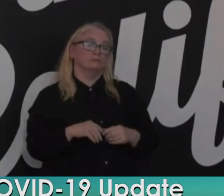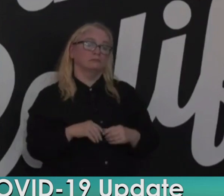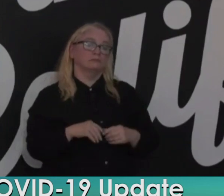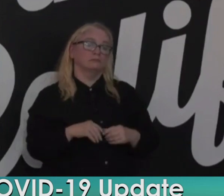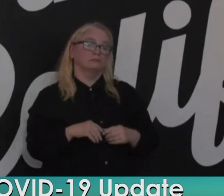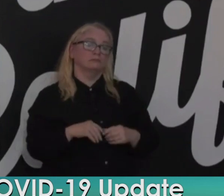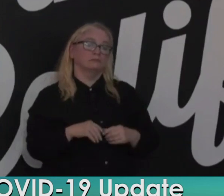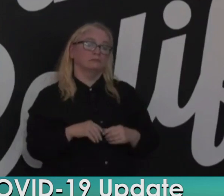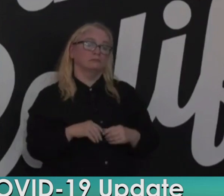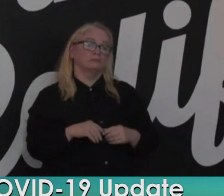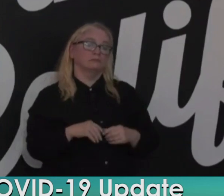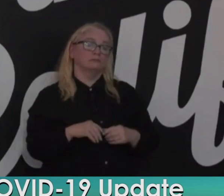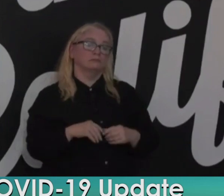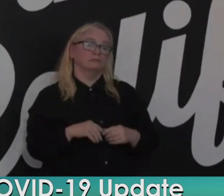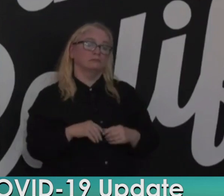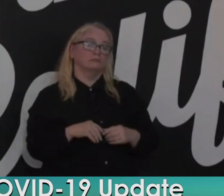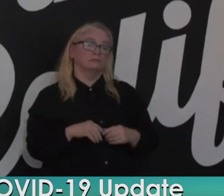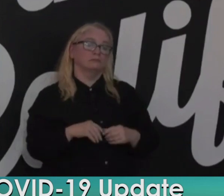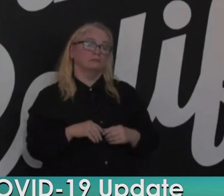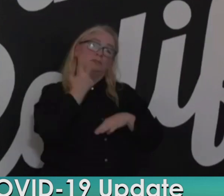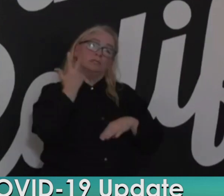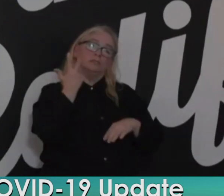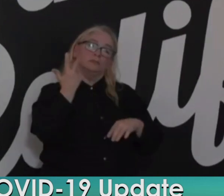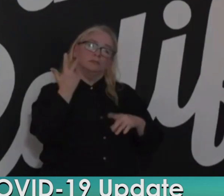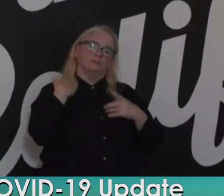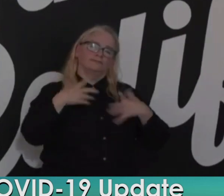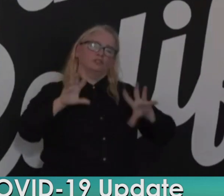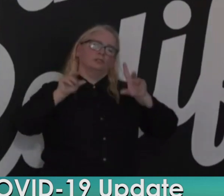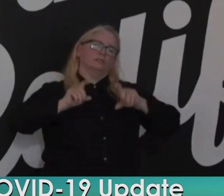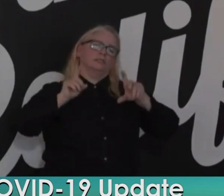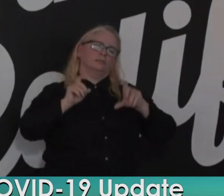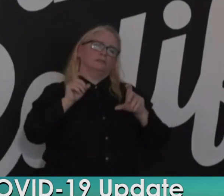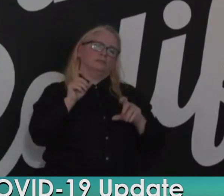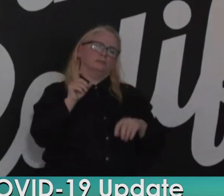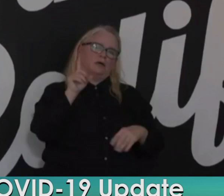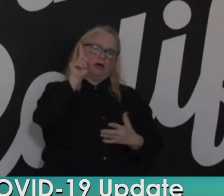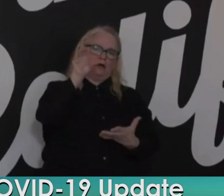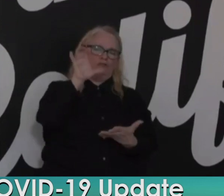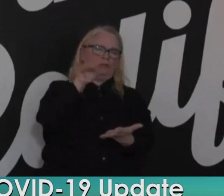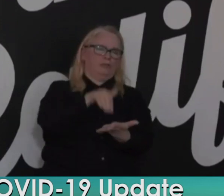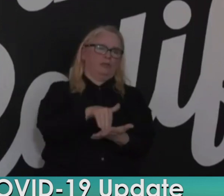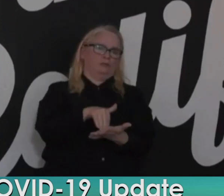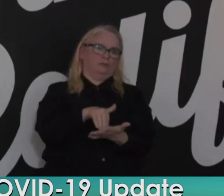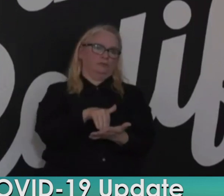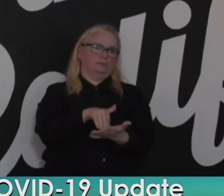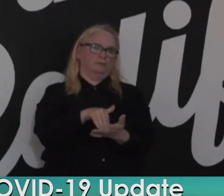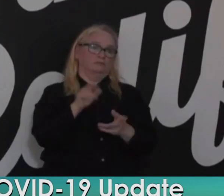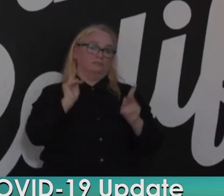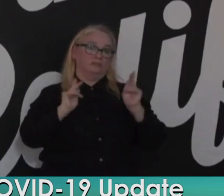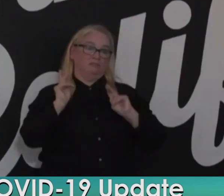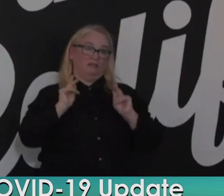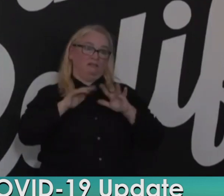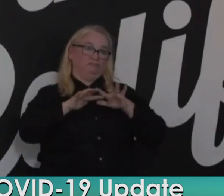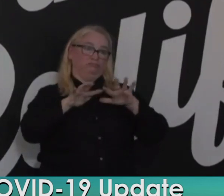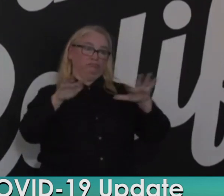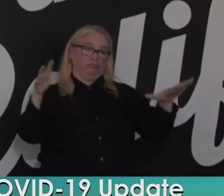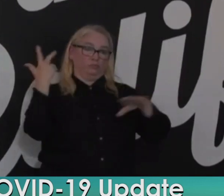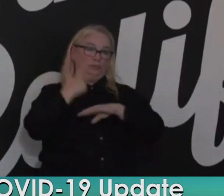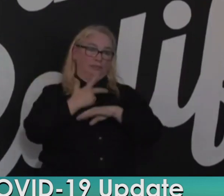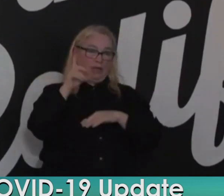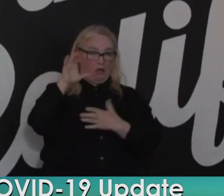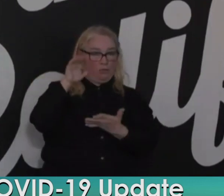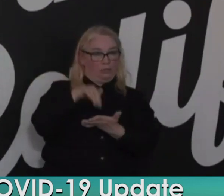the last 3 days, we've tested just shy of 100,000 people. Just in the last 3 days in the state of California. We've tested